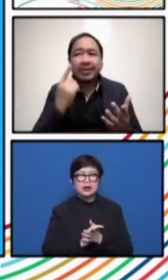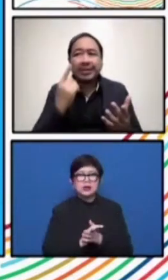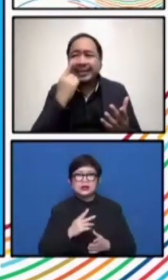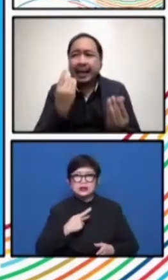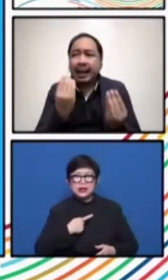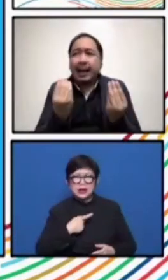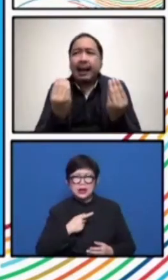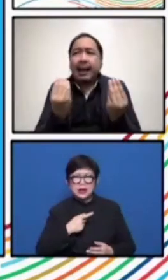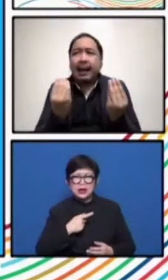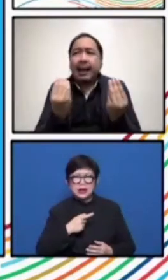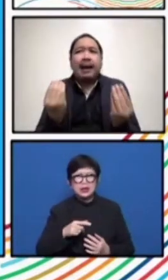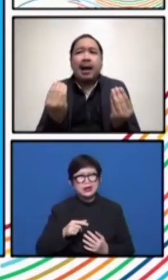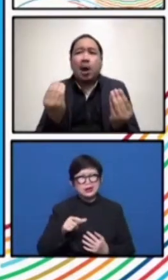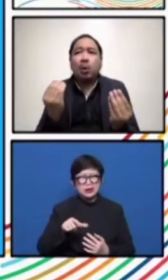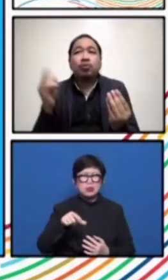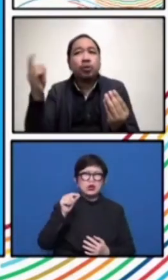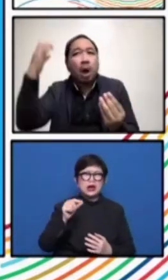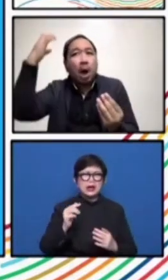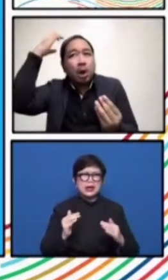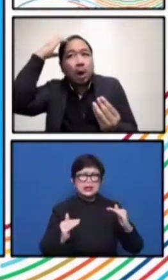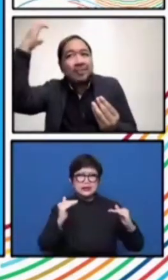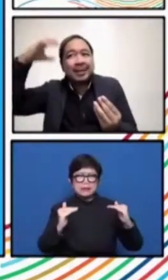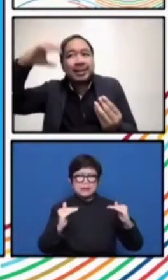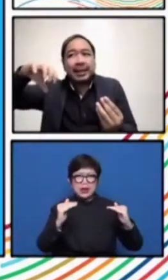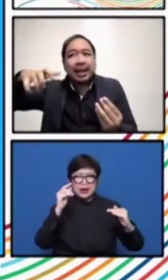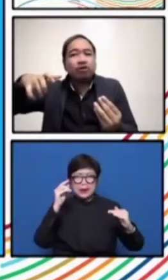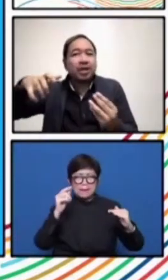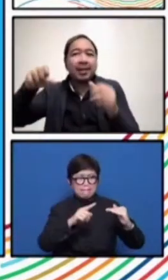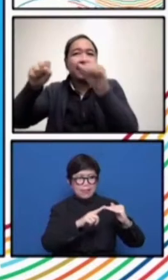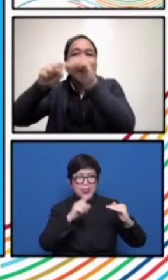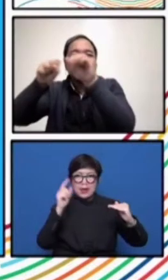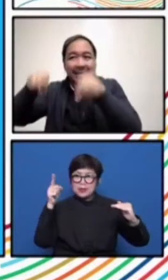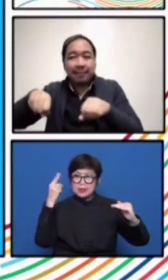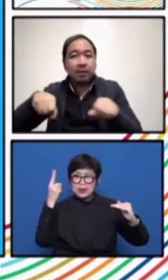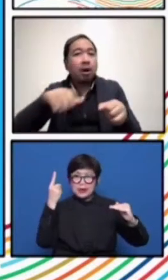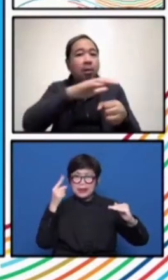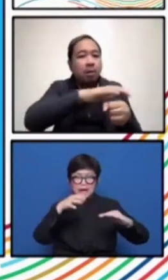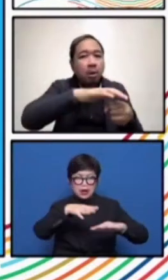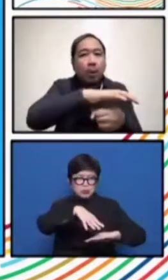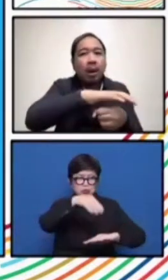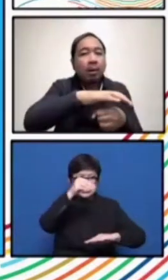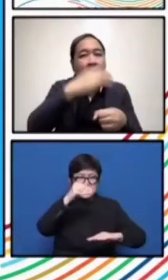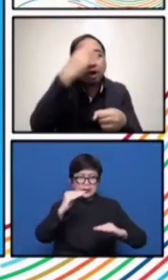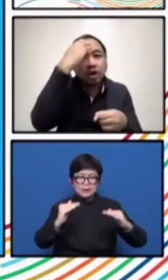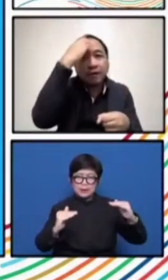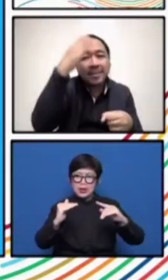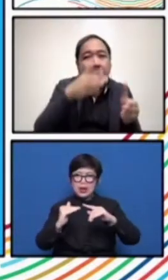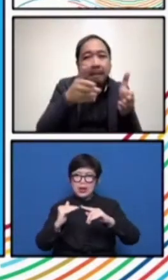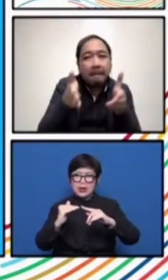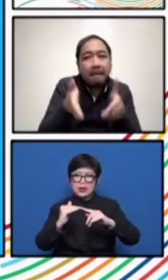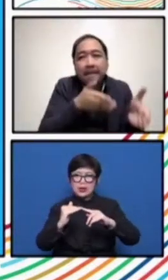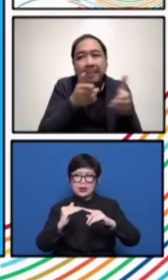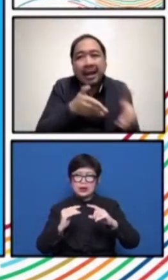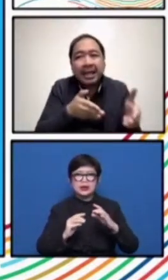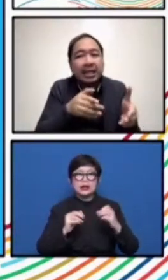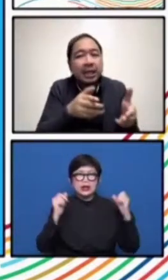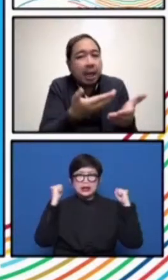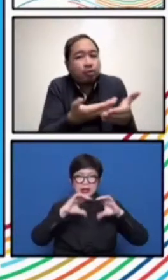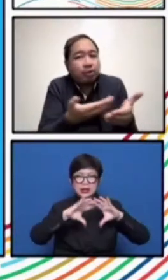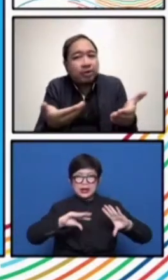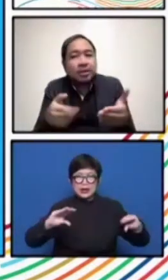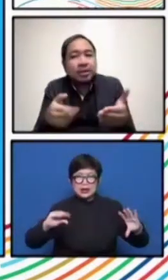central government schemes local government resources and planning Community Resources